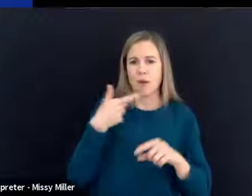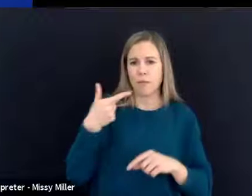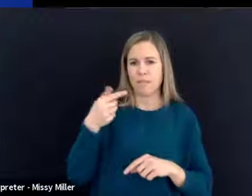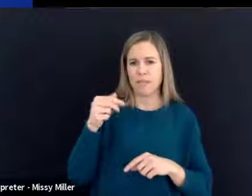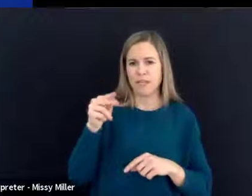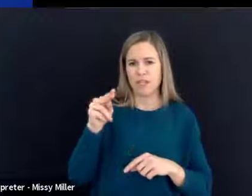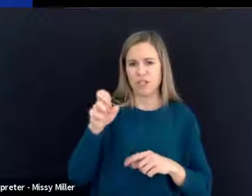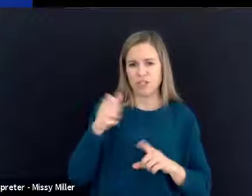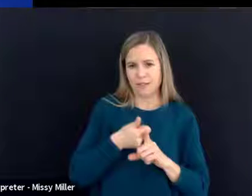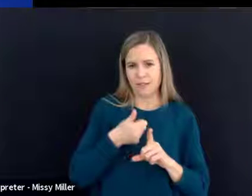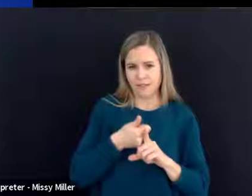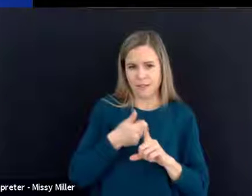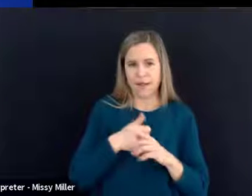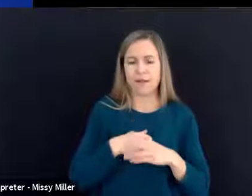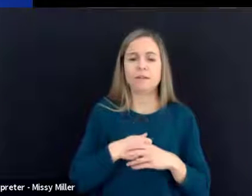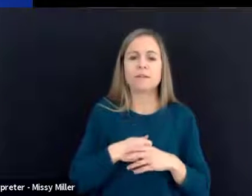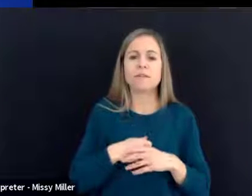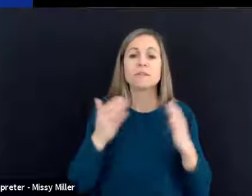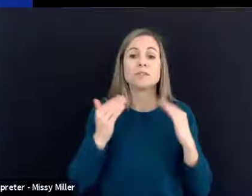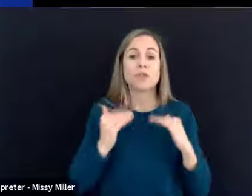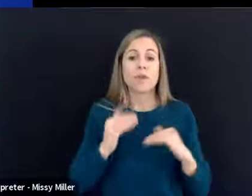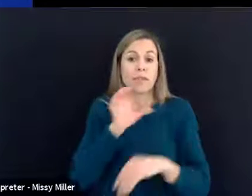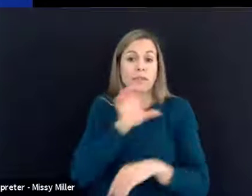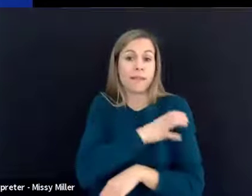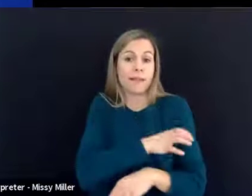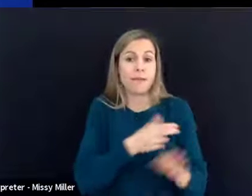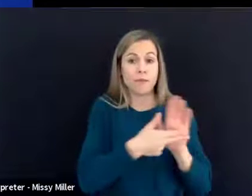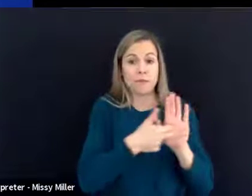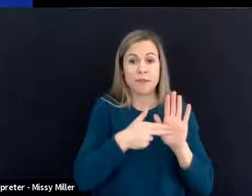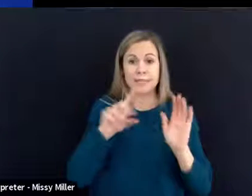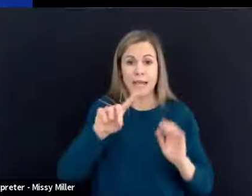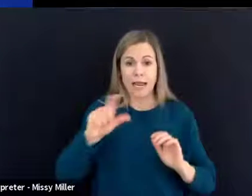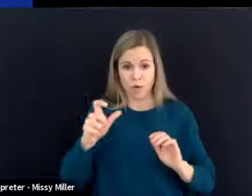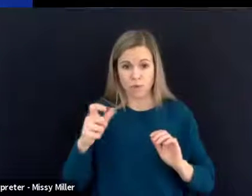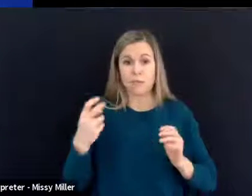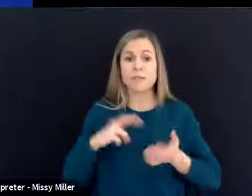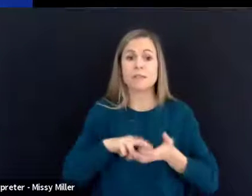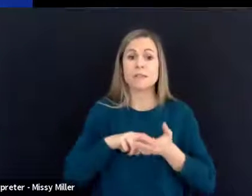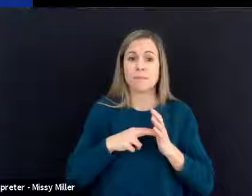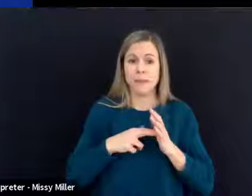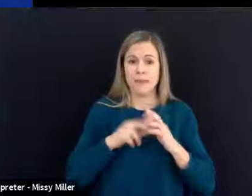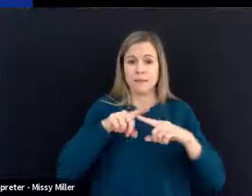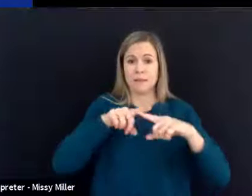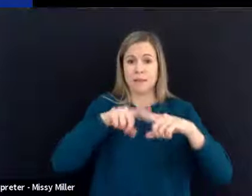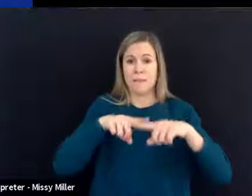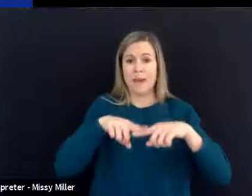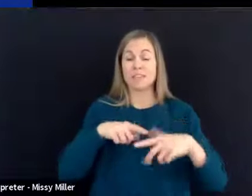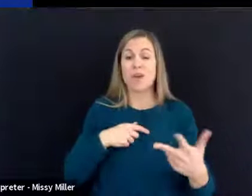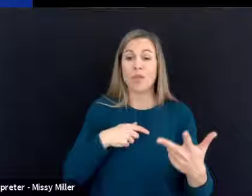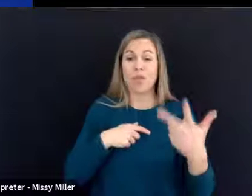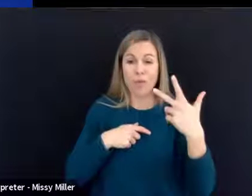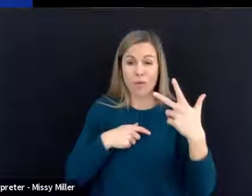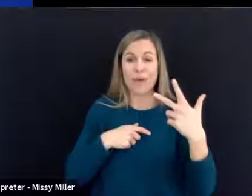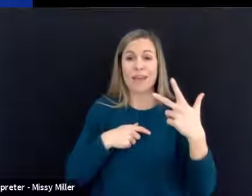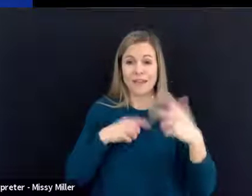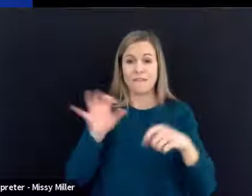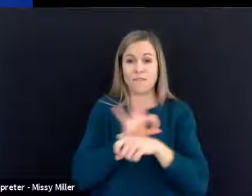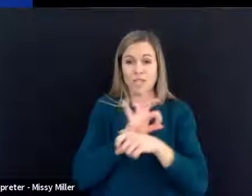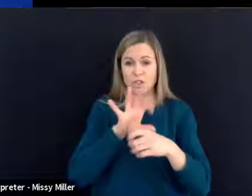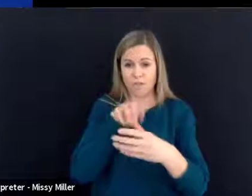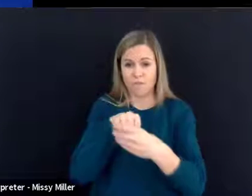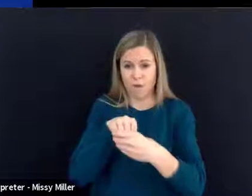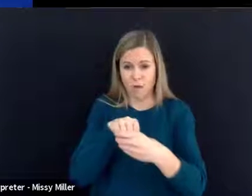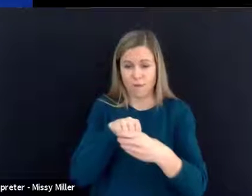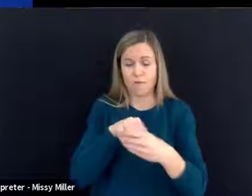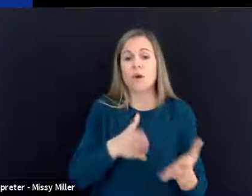diagnosis of charge relies on the manifestation of 3 major features or